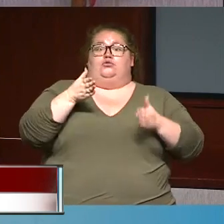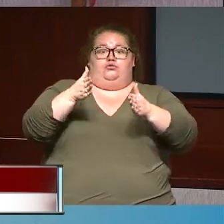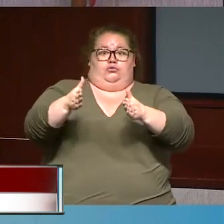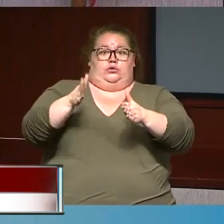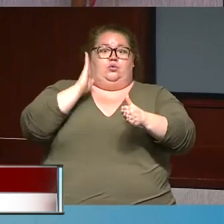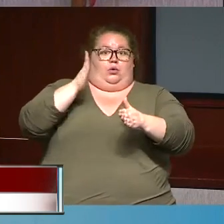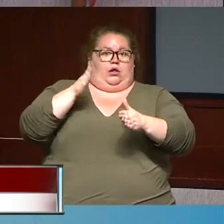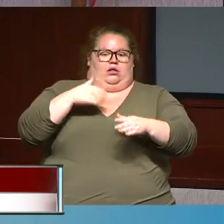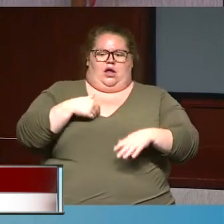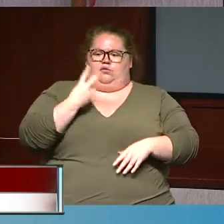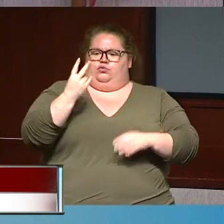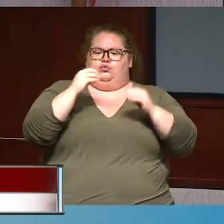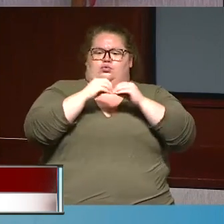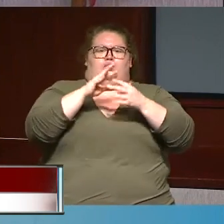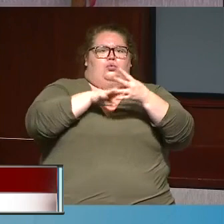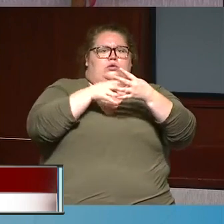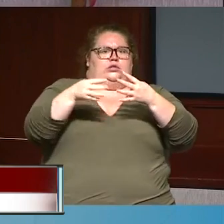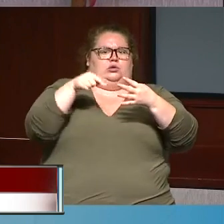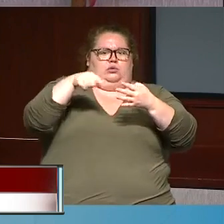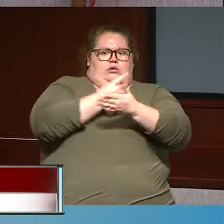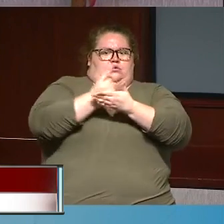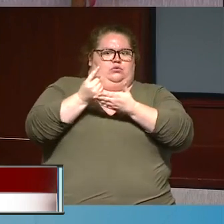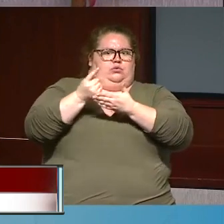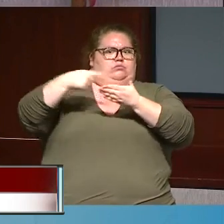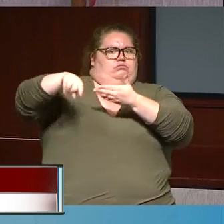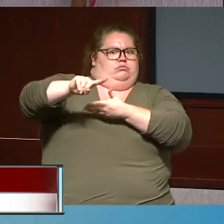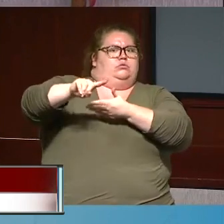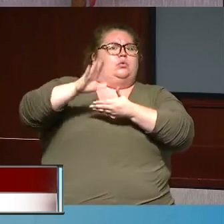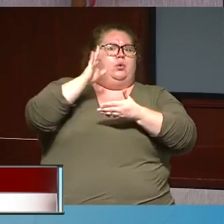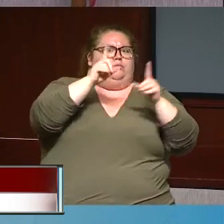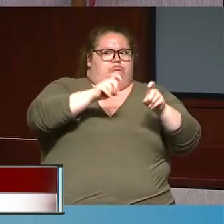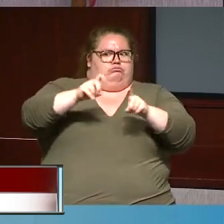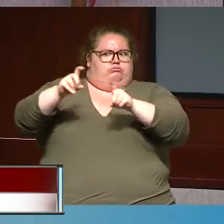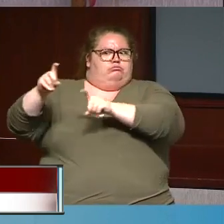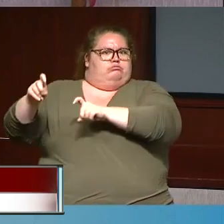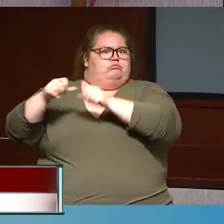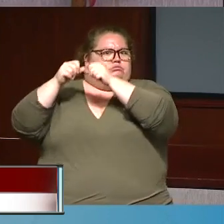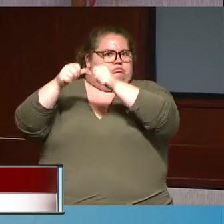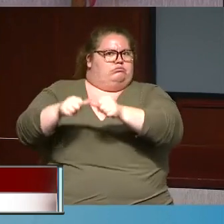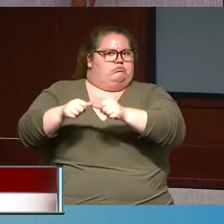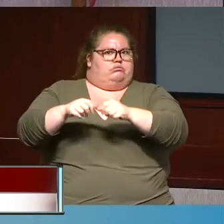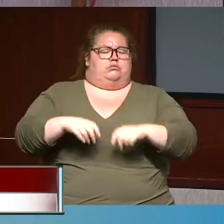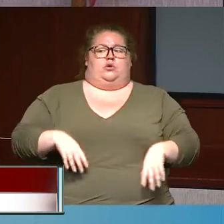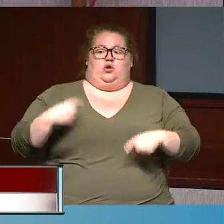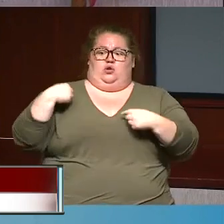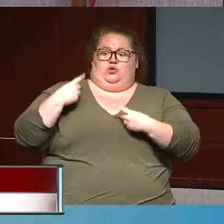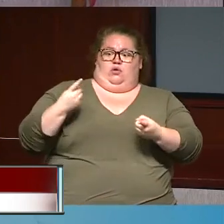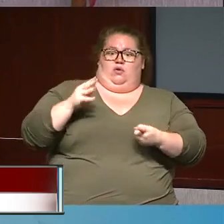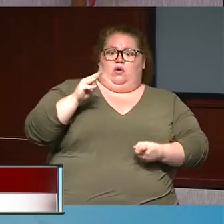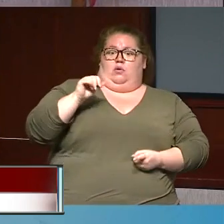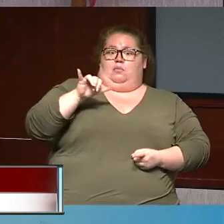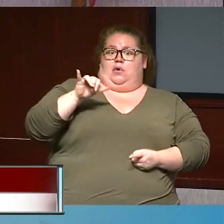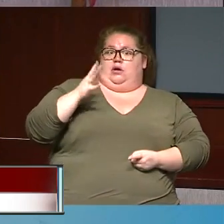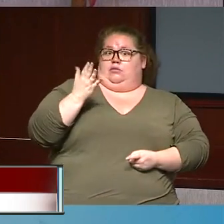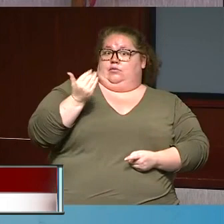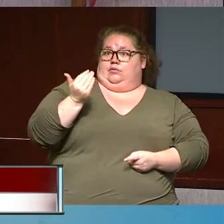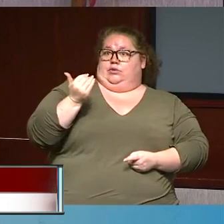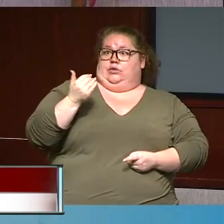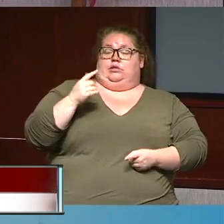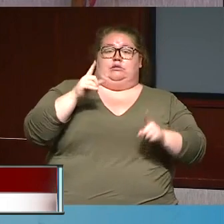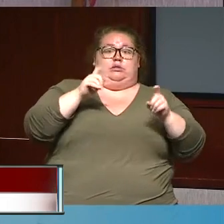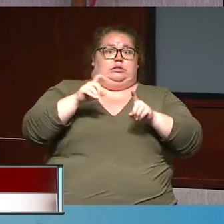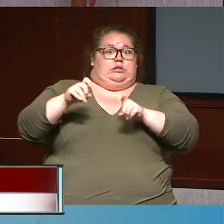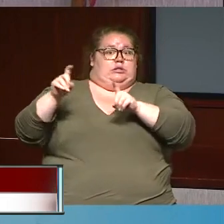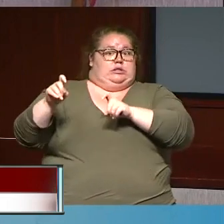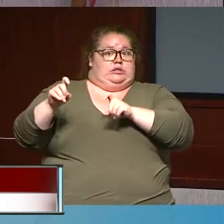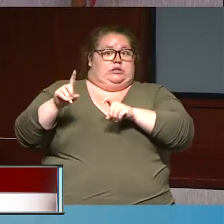rest of this week and then beginning of next week. Since May 15th, we have tested 626 skilled